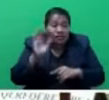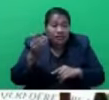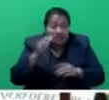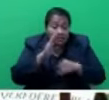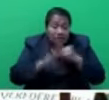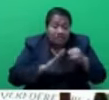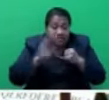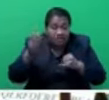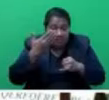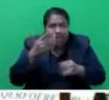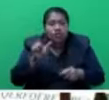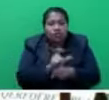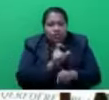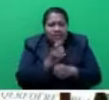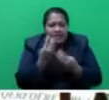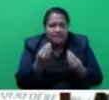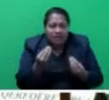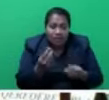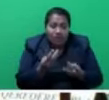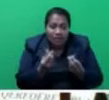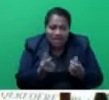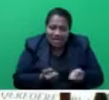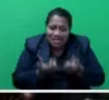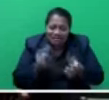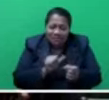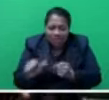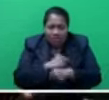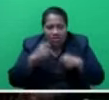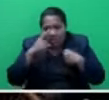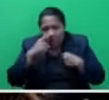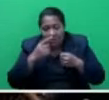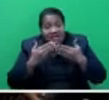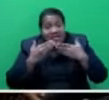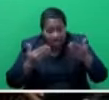for money and giving the best to our people. Thank you, Mr. Speaker.